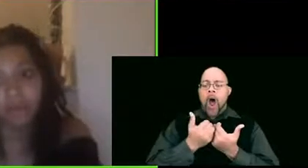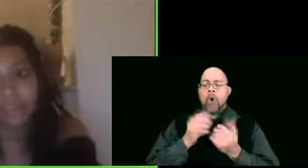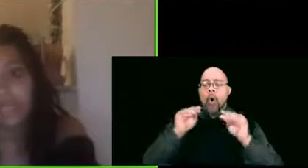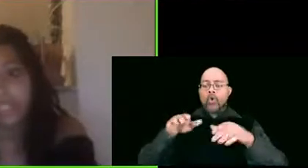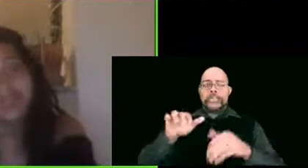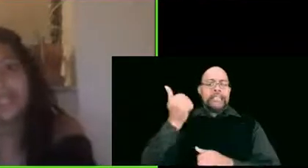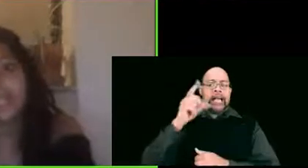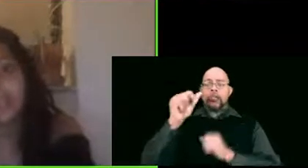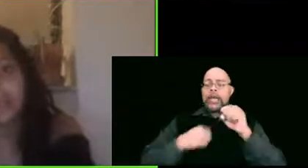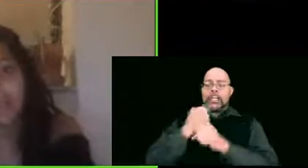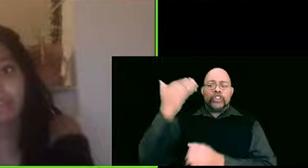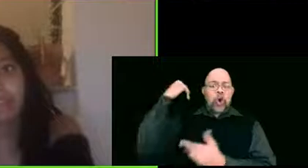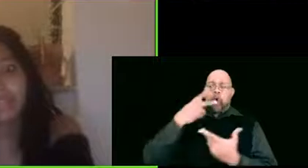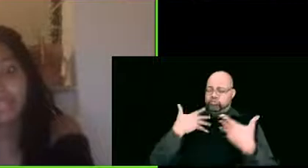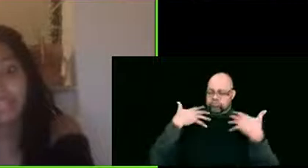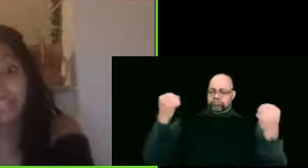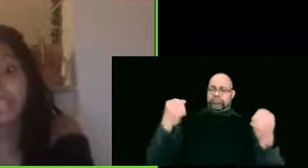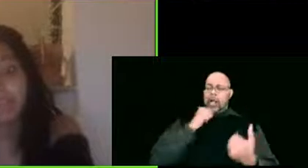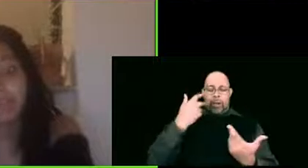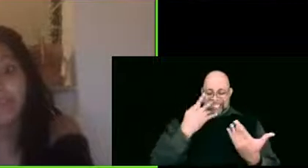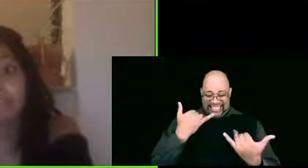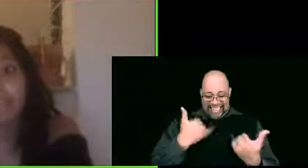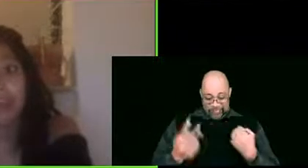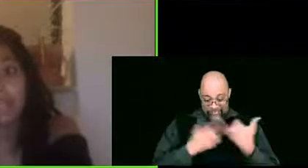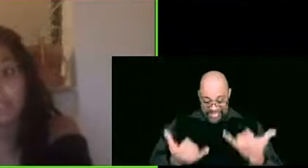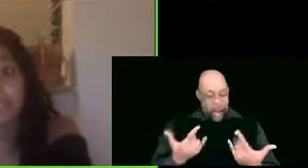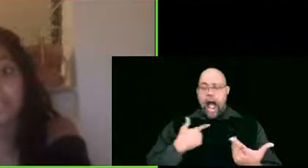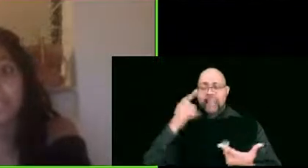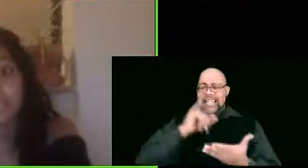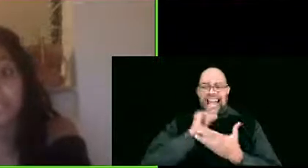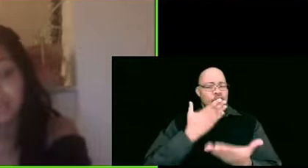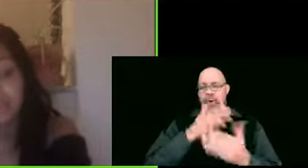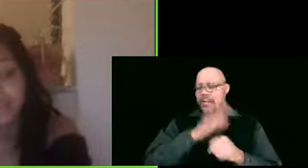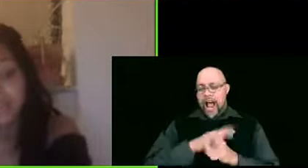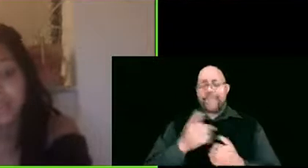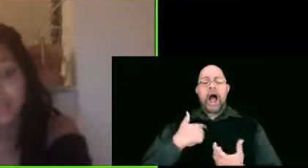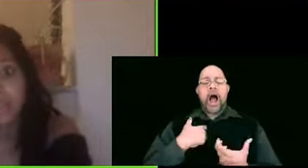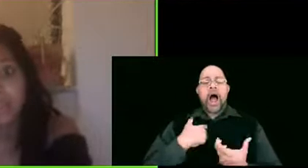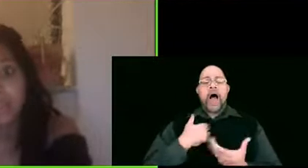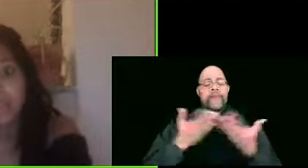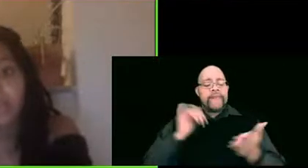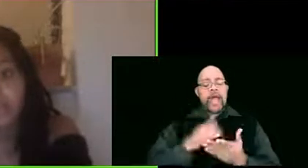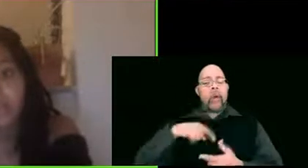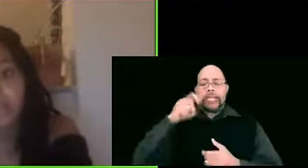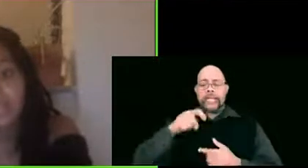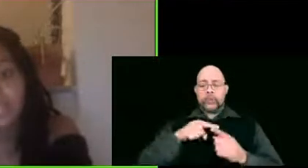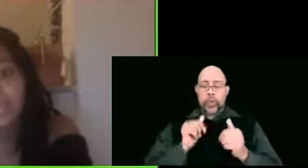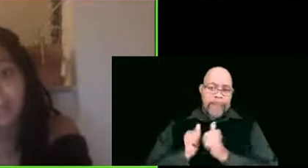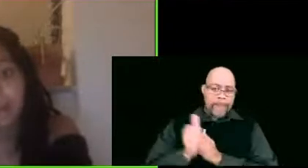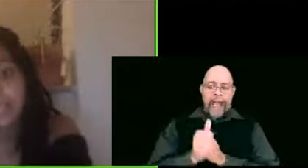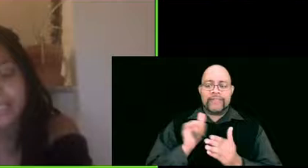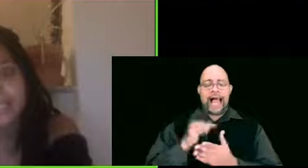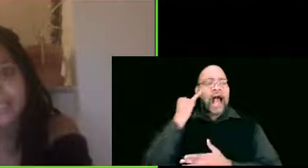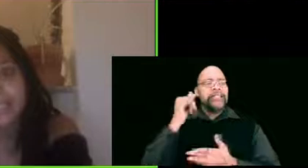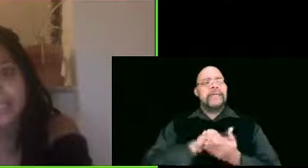see how they were 10, 20 years ago. I have no interest in conserving what we have right now. I don't think it's nearly good enough. I think the thing that we need to